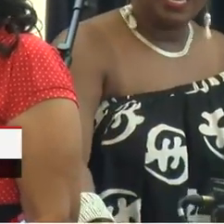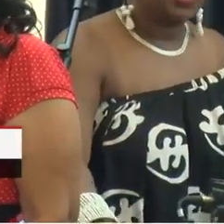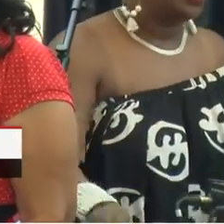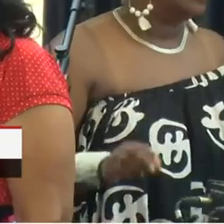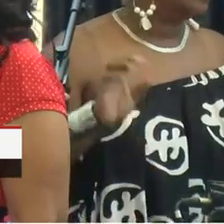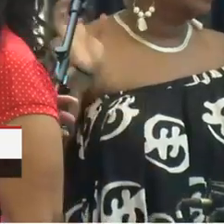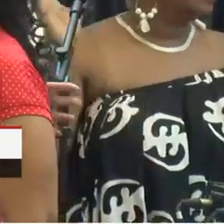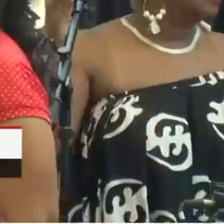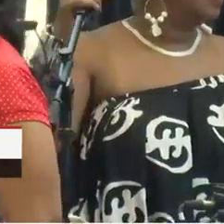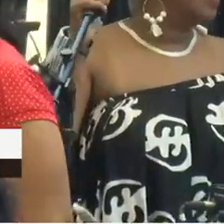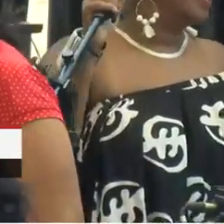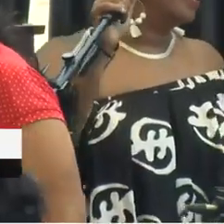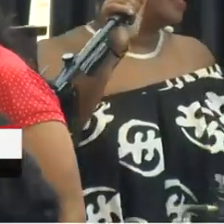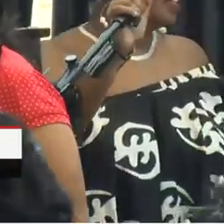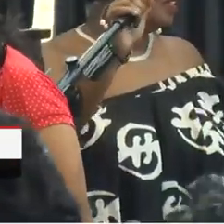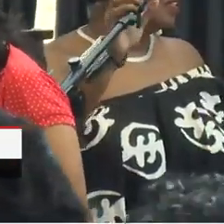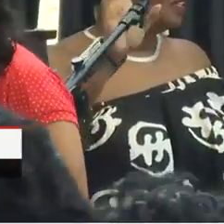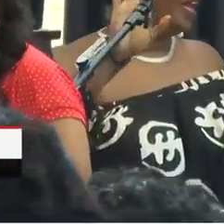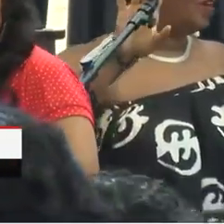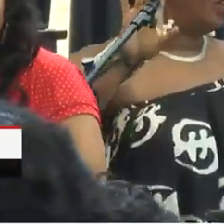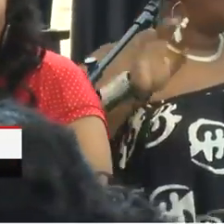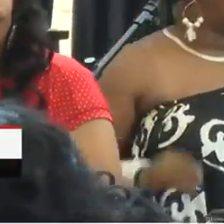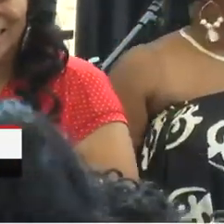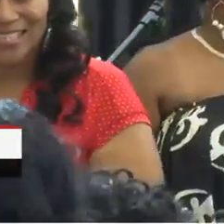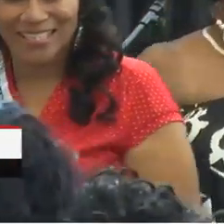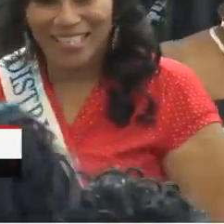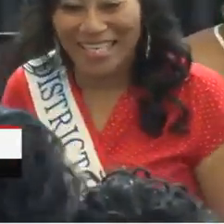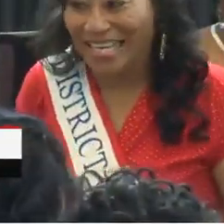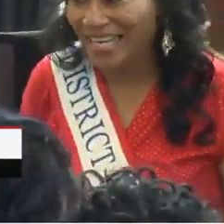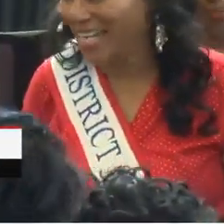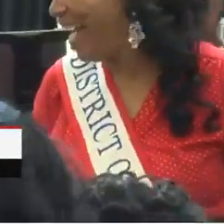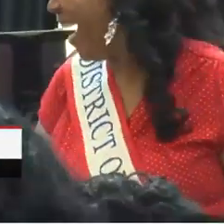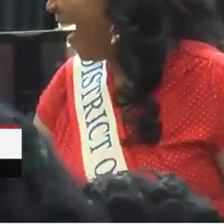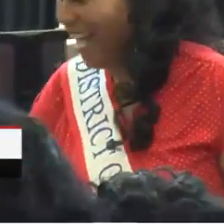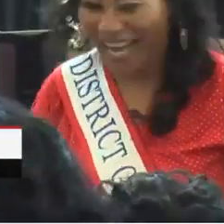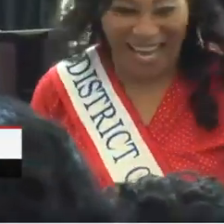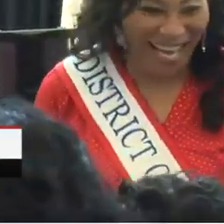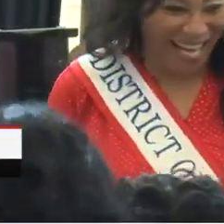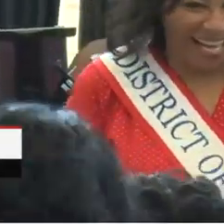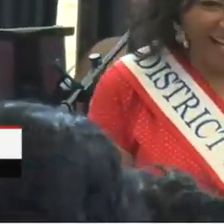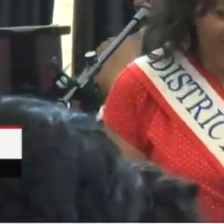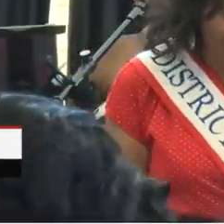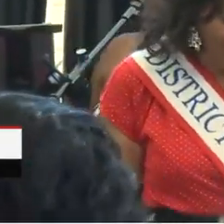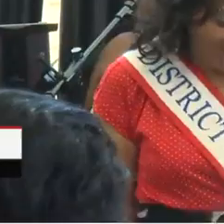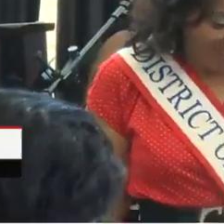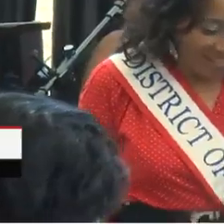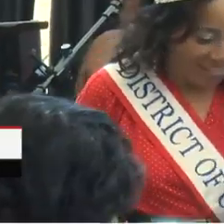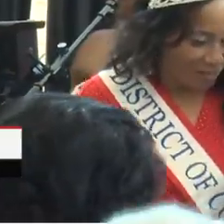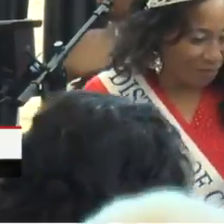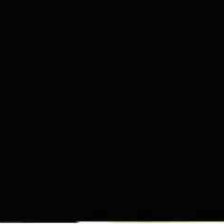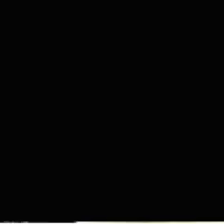One. Got it. All right. Thank you, Mayor Bowser.